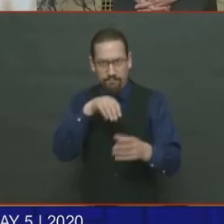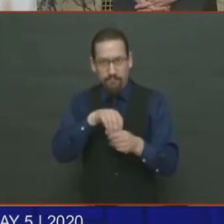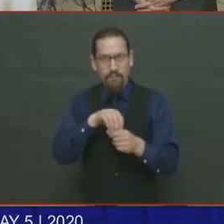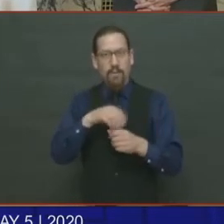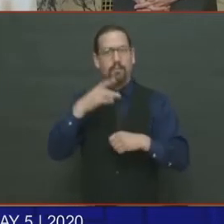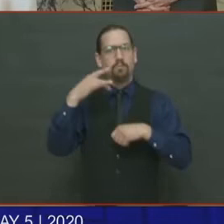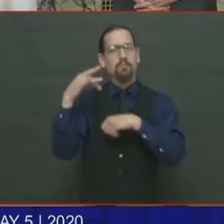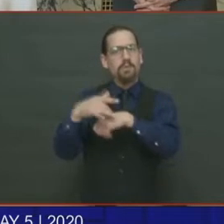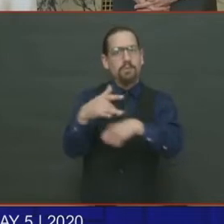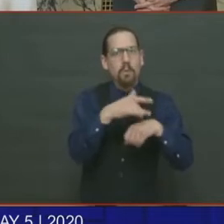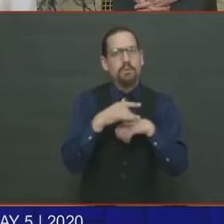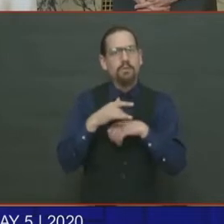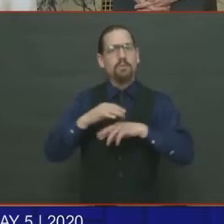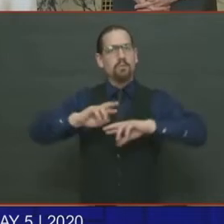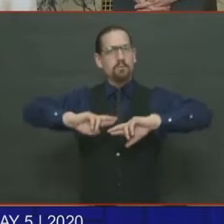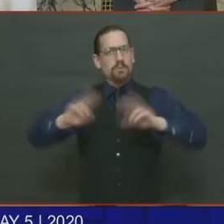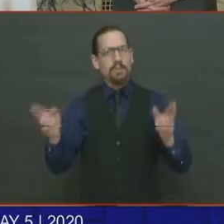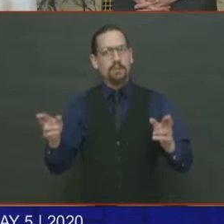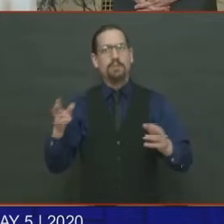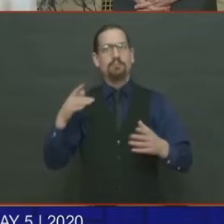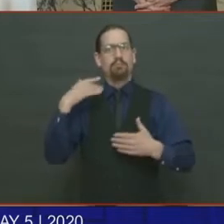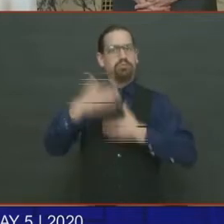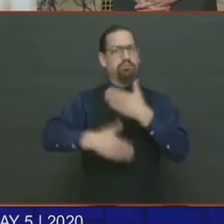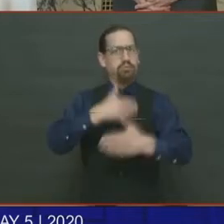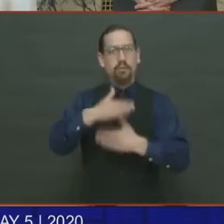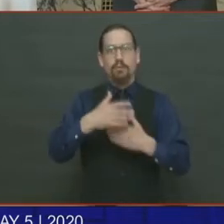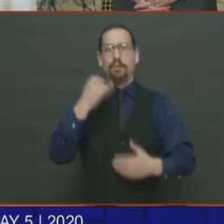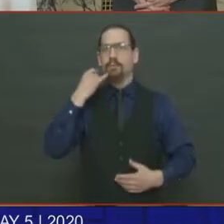so quickly while they're in need.